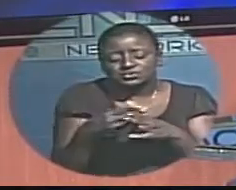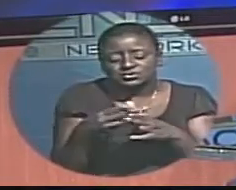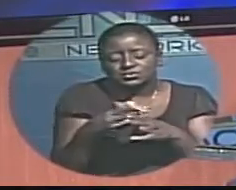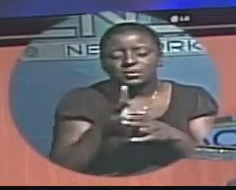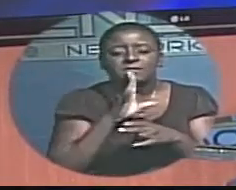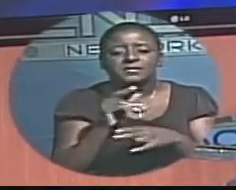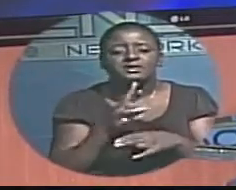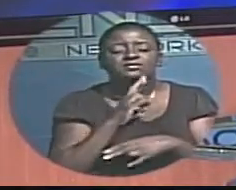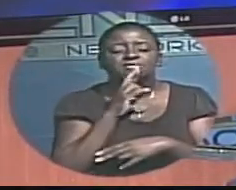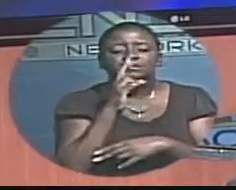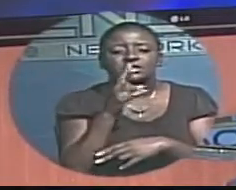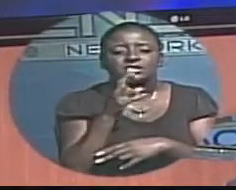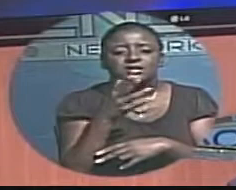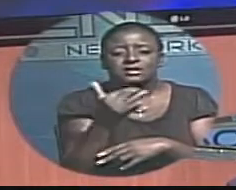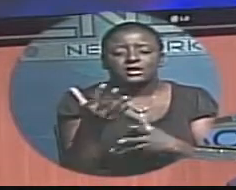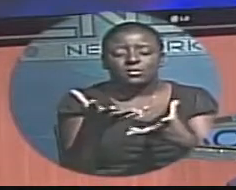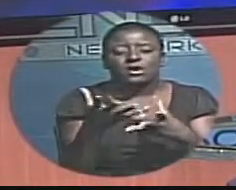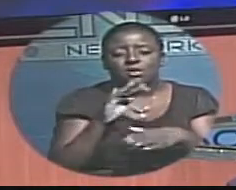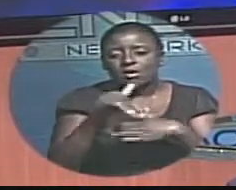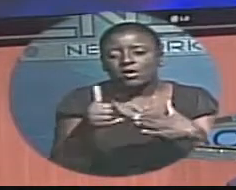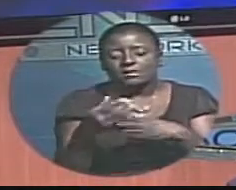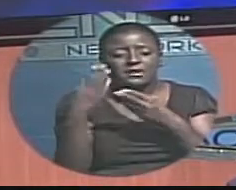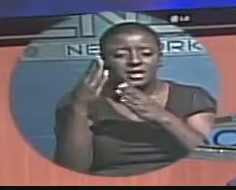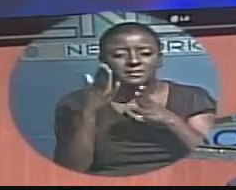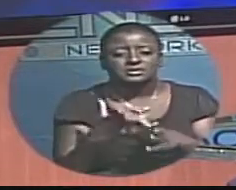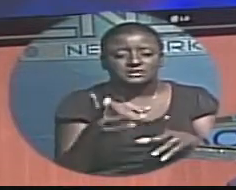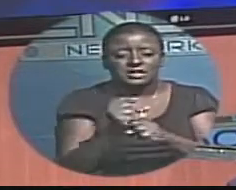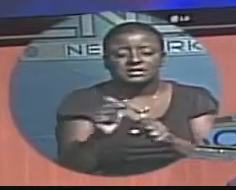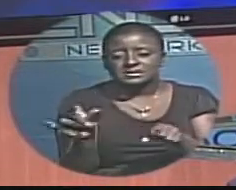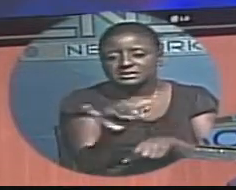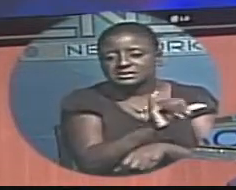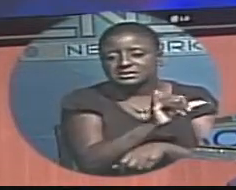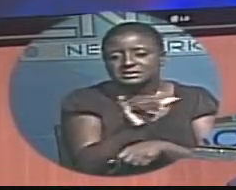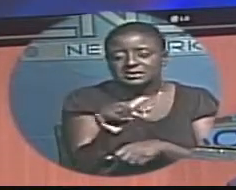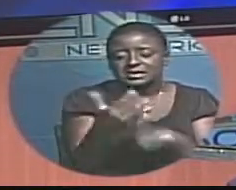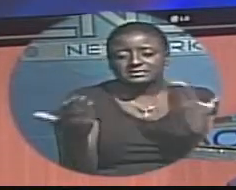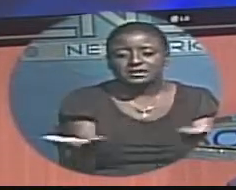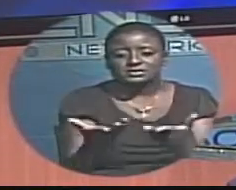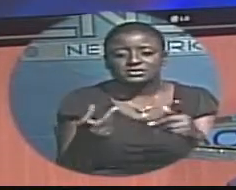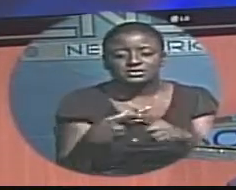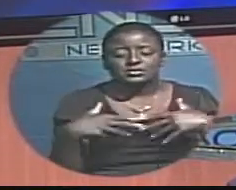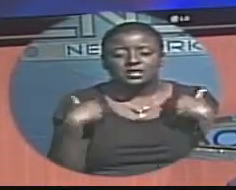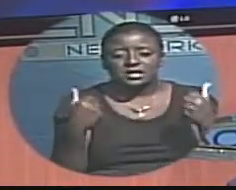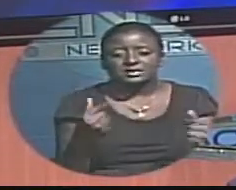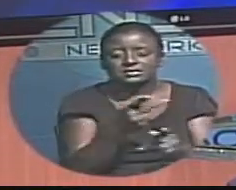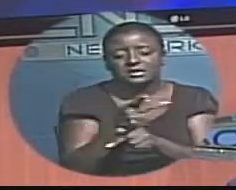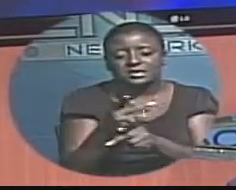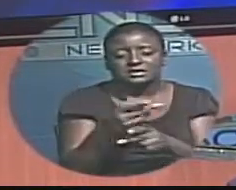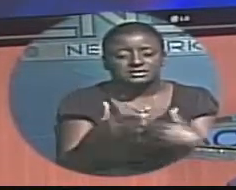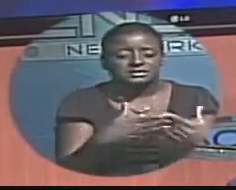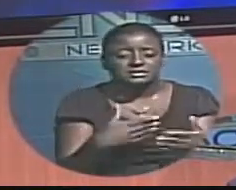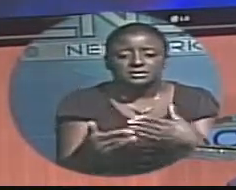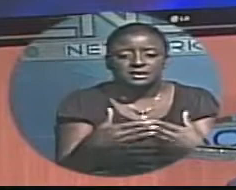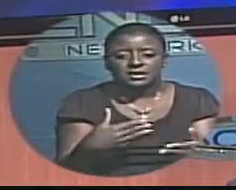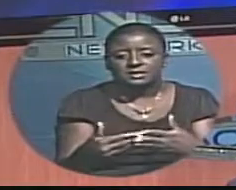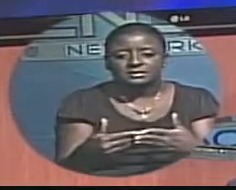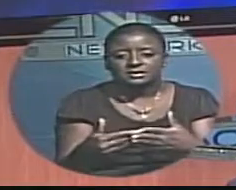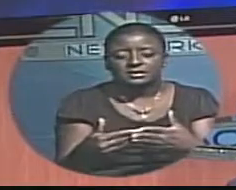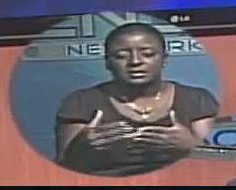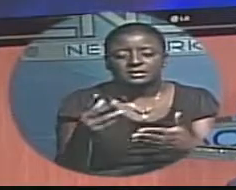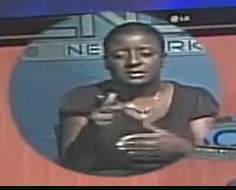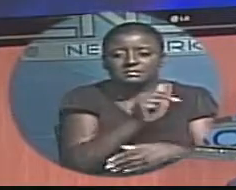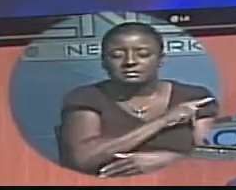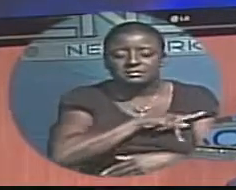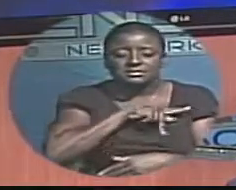all Bahamians to receive the same access to health care, regardless of their personal wealth or circumstances. A Blue Ribbon Commission